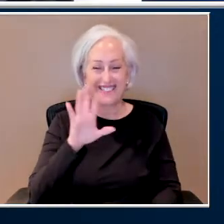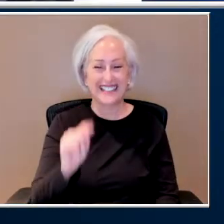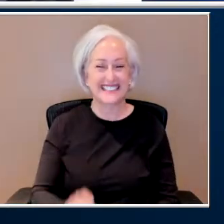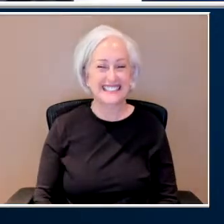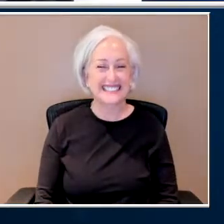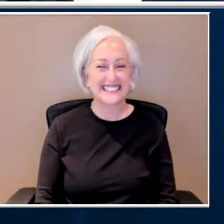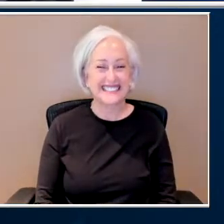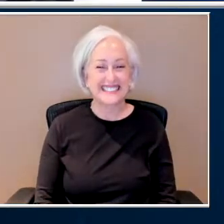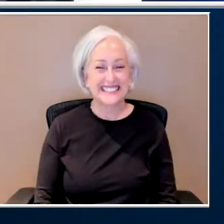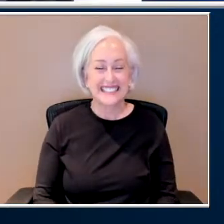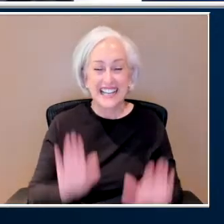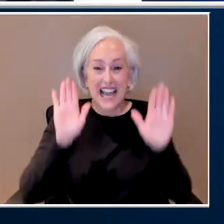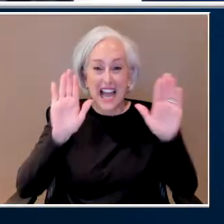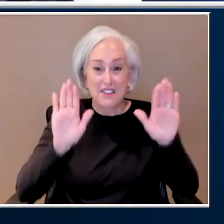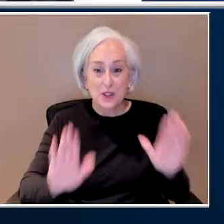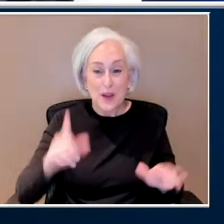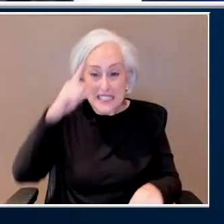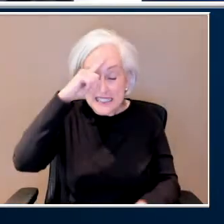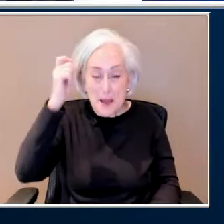have a wonderful summer, okay?